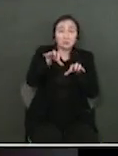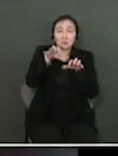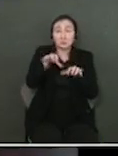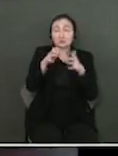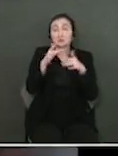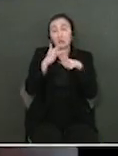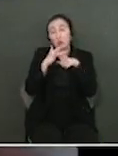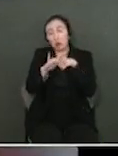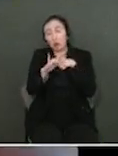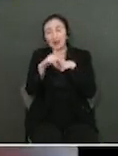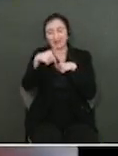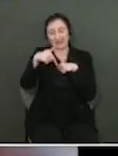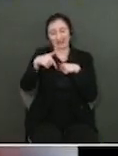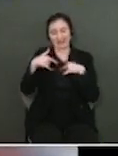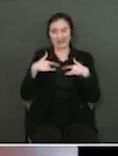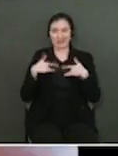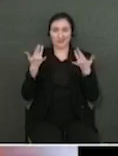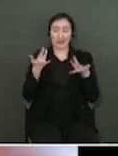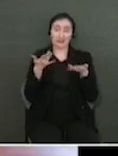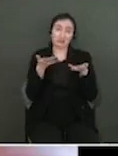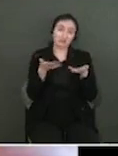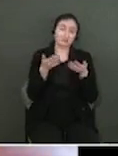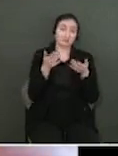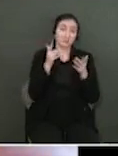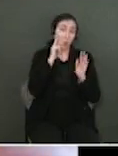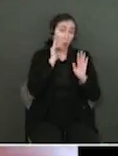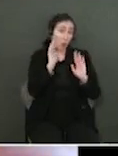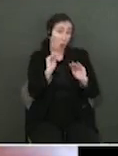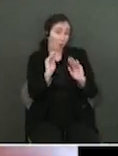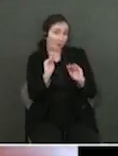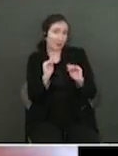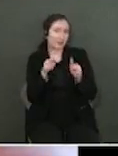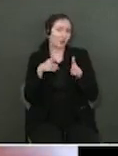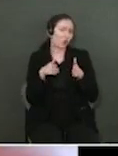early on in this event, our hope is that the road